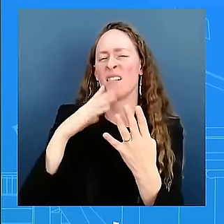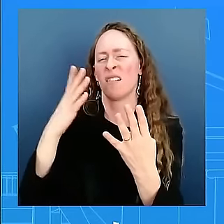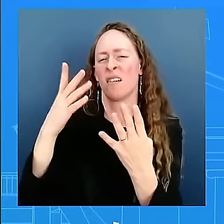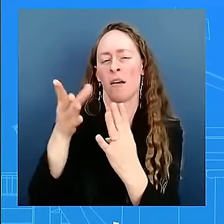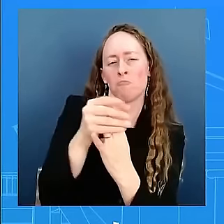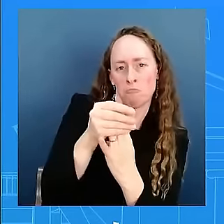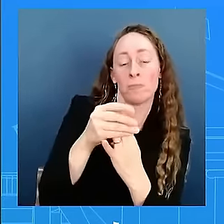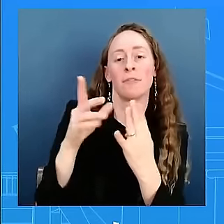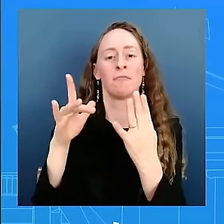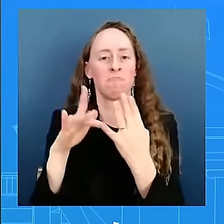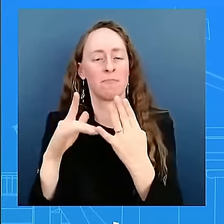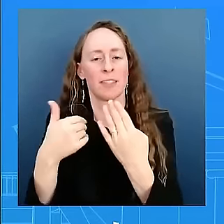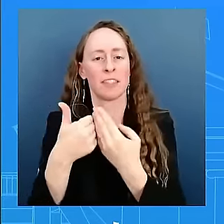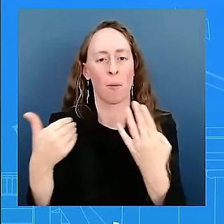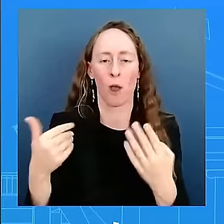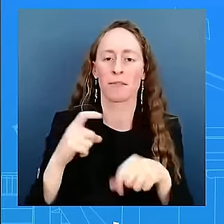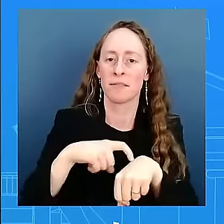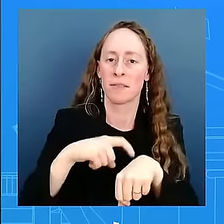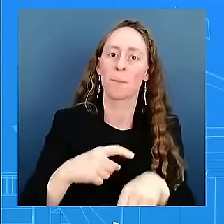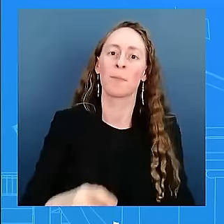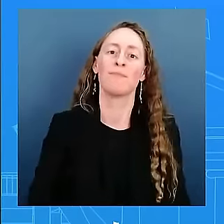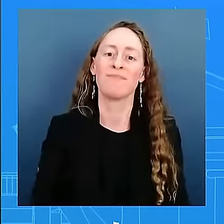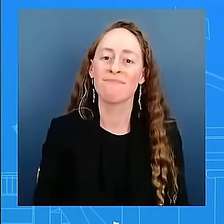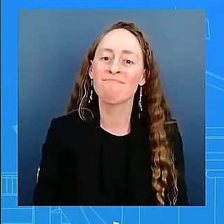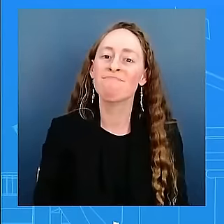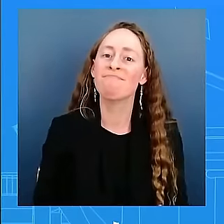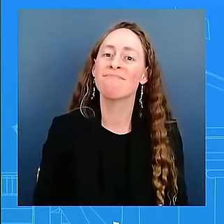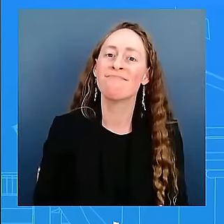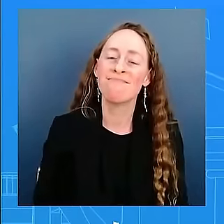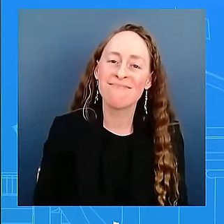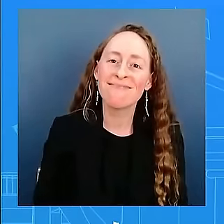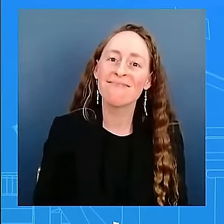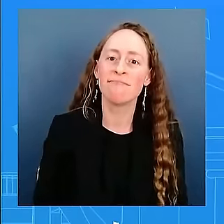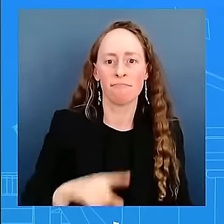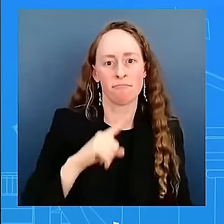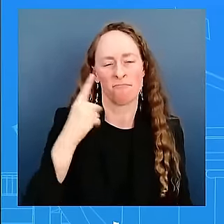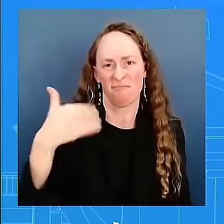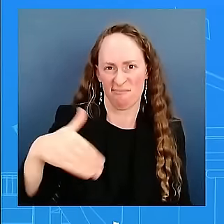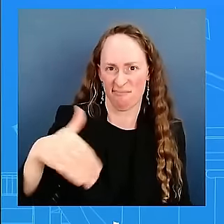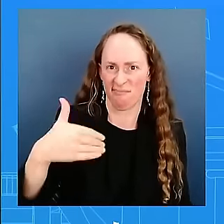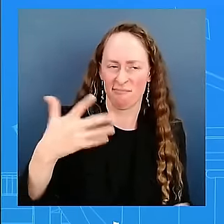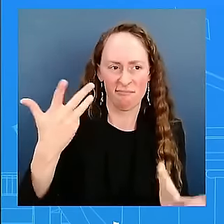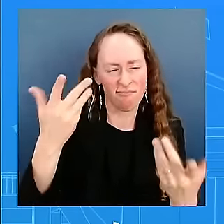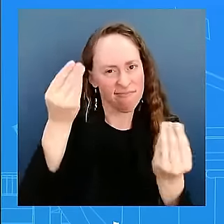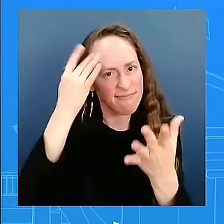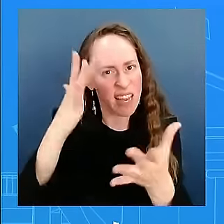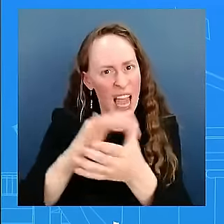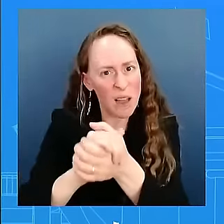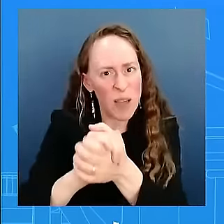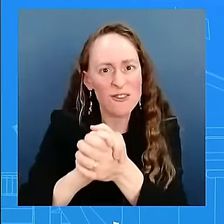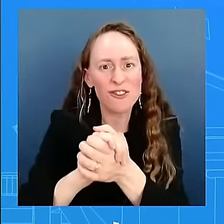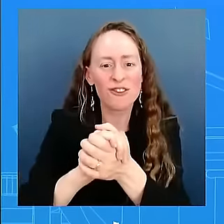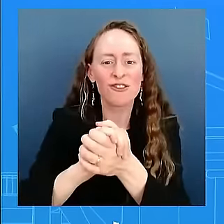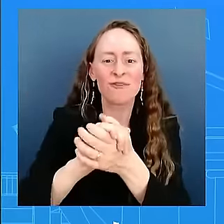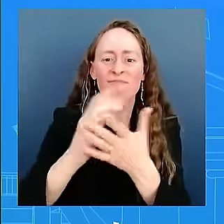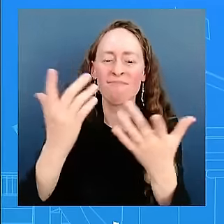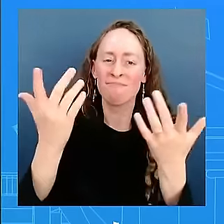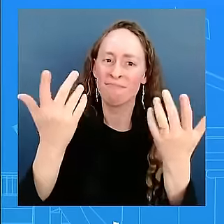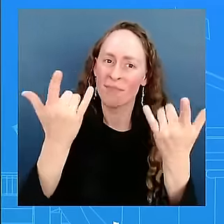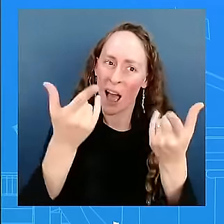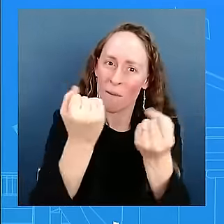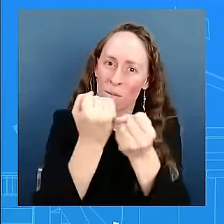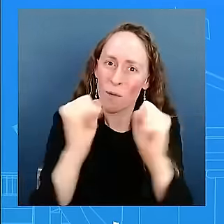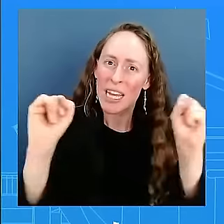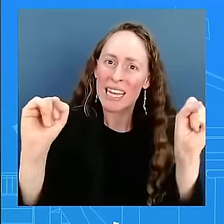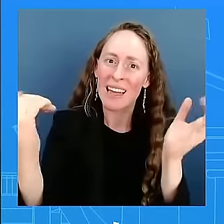he welcomed their freedom, said, you know, that on behalf of the American people, he was so proud to have